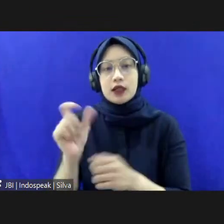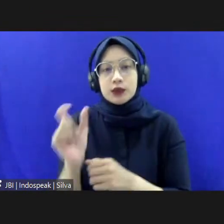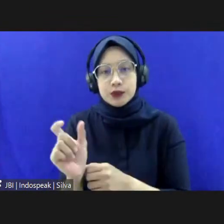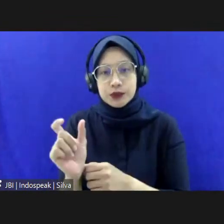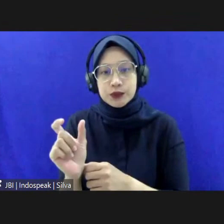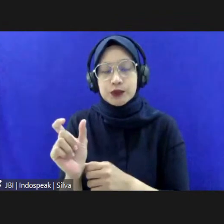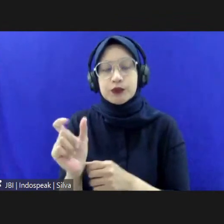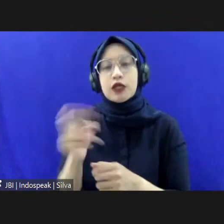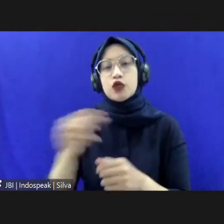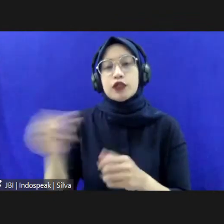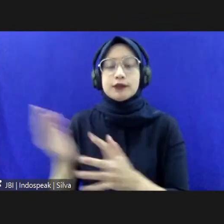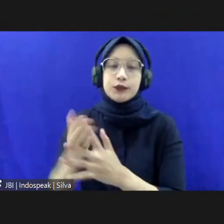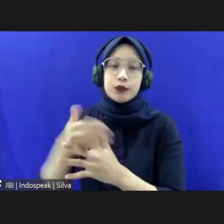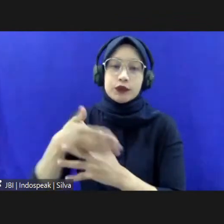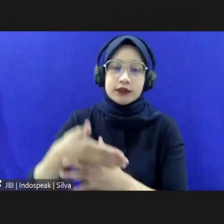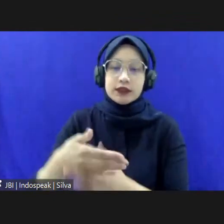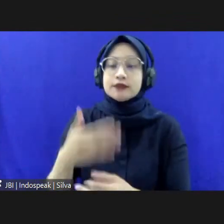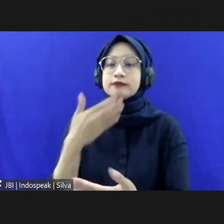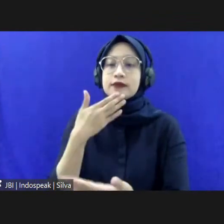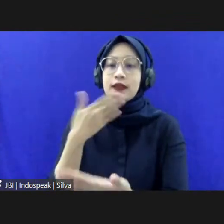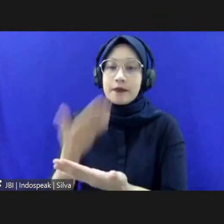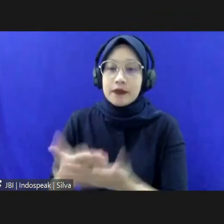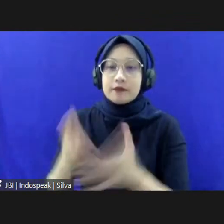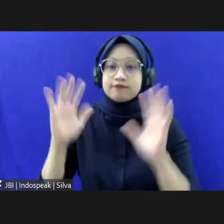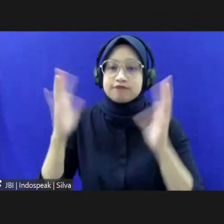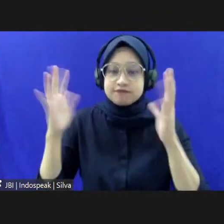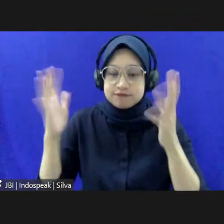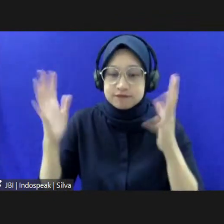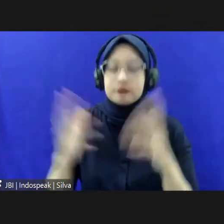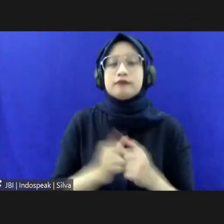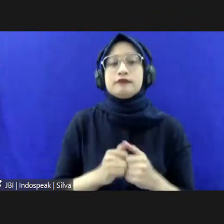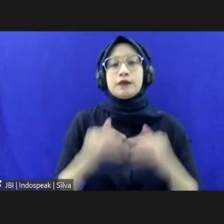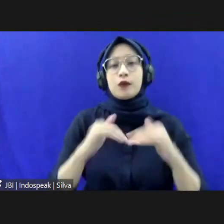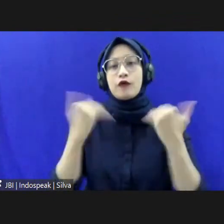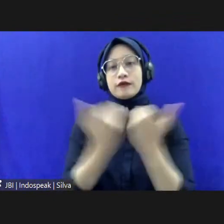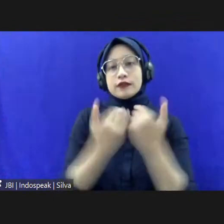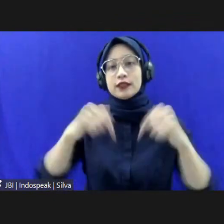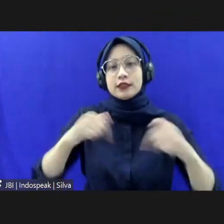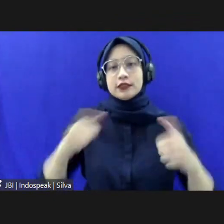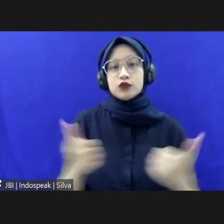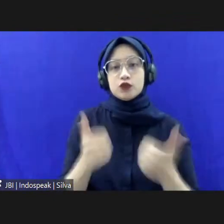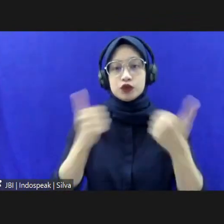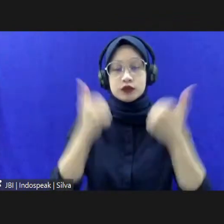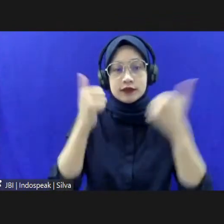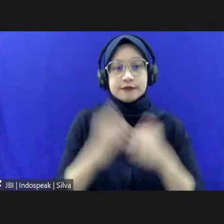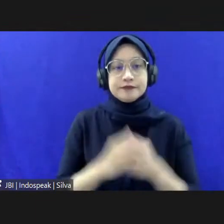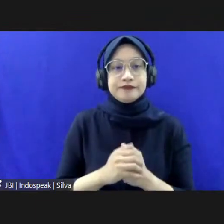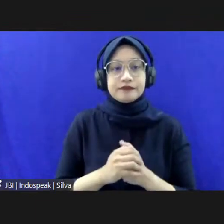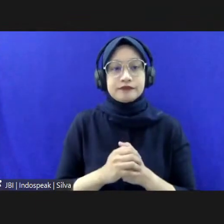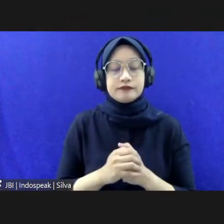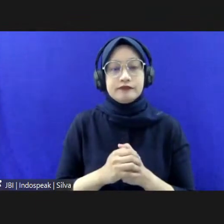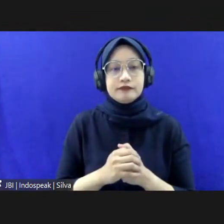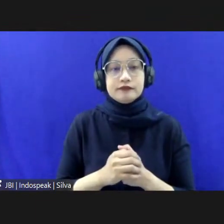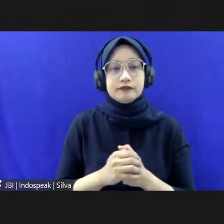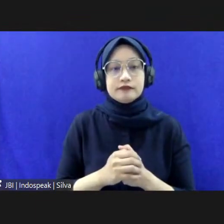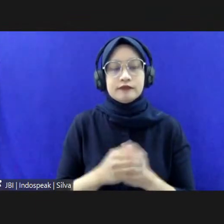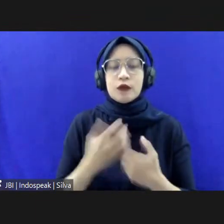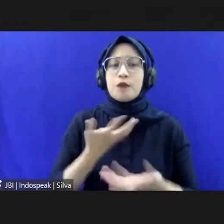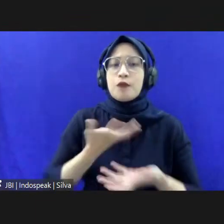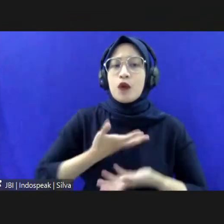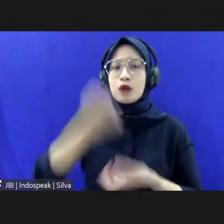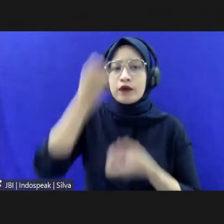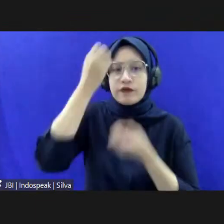convening this year's conference. And may I also inform that we will be holding our